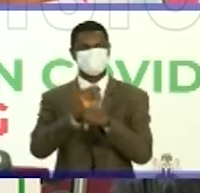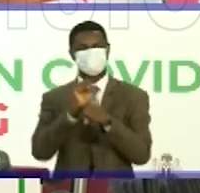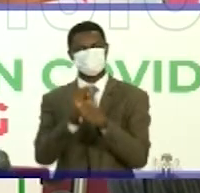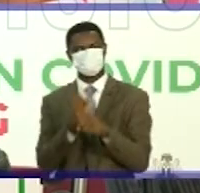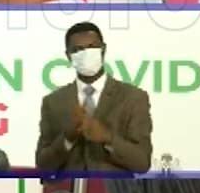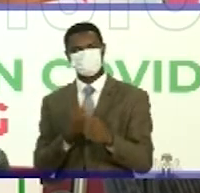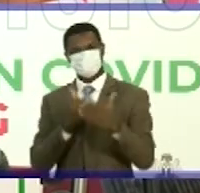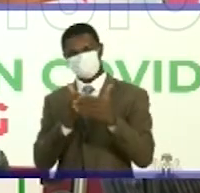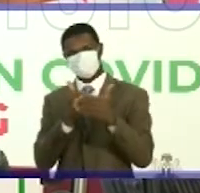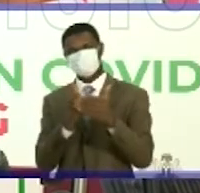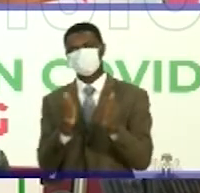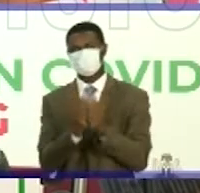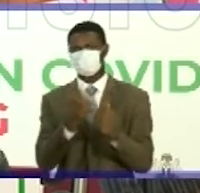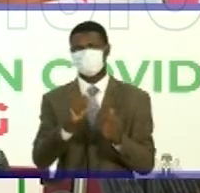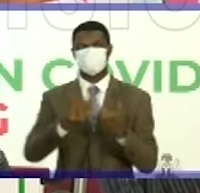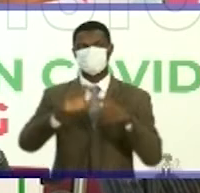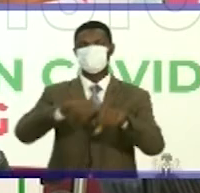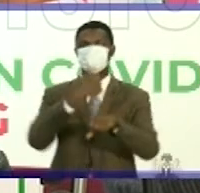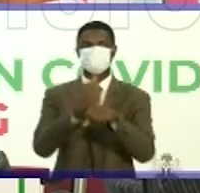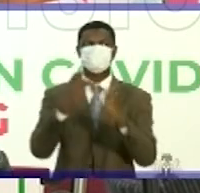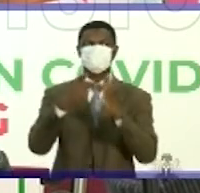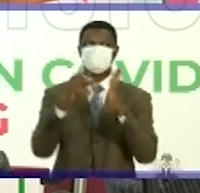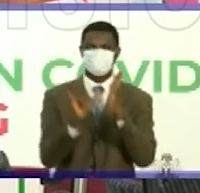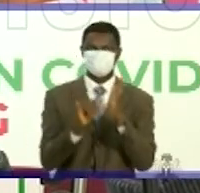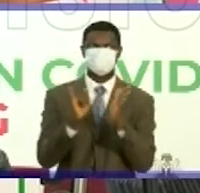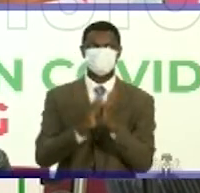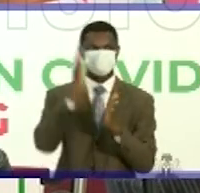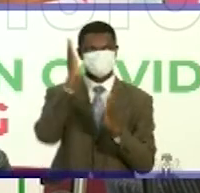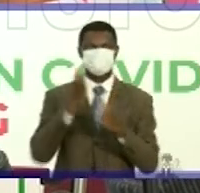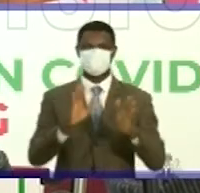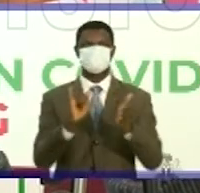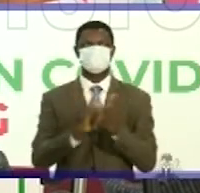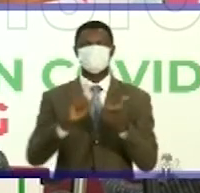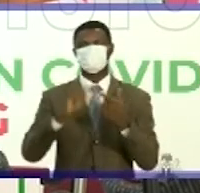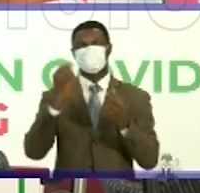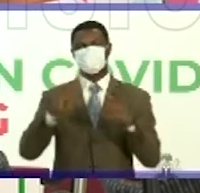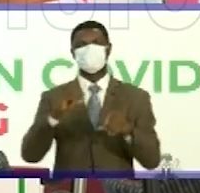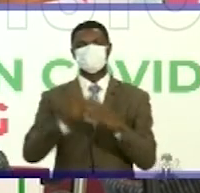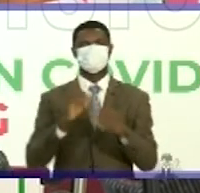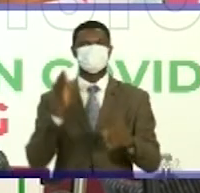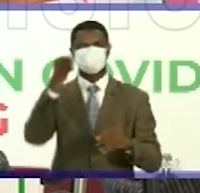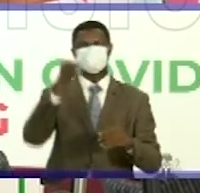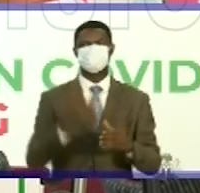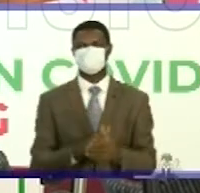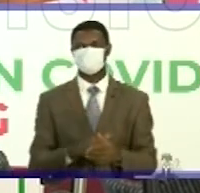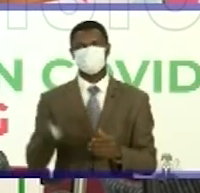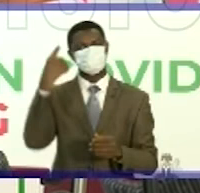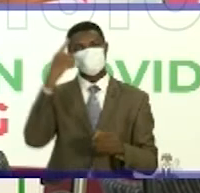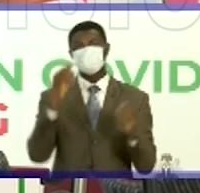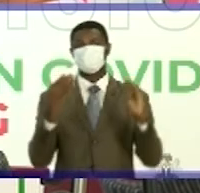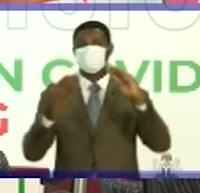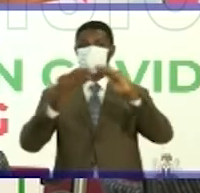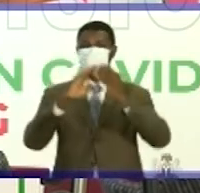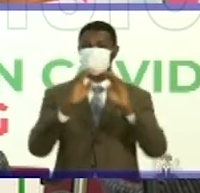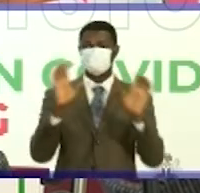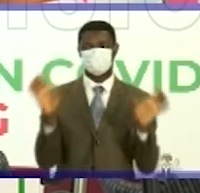to design policies that may allow this to happen in the future. For community activities,